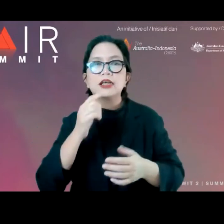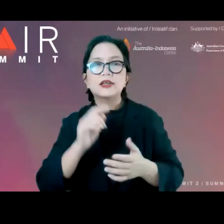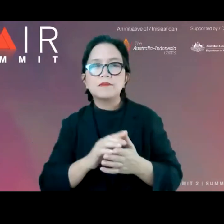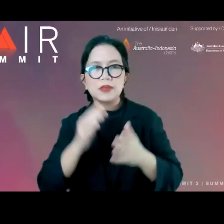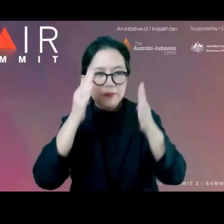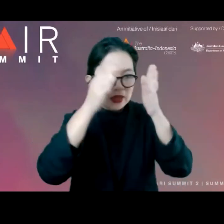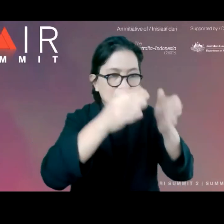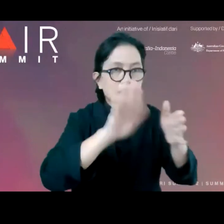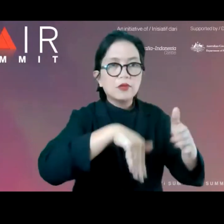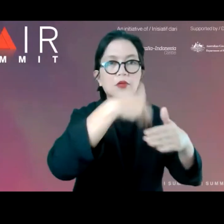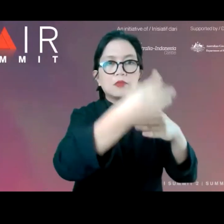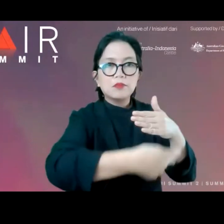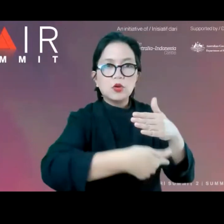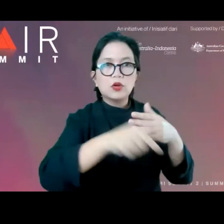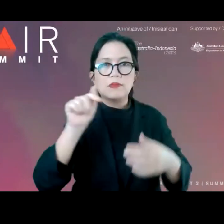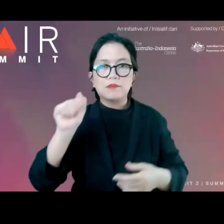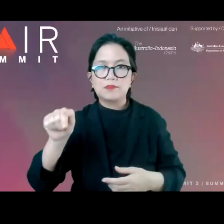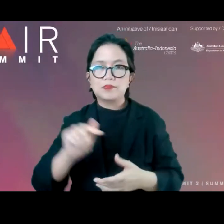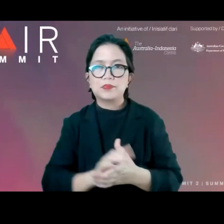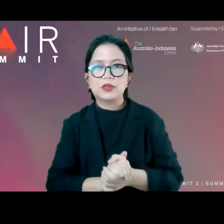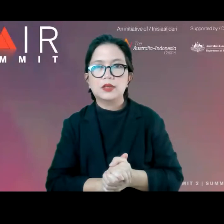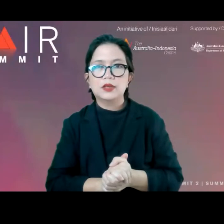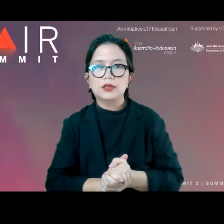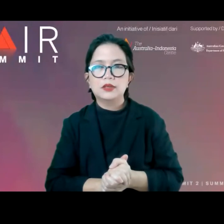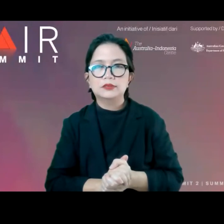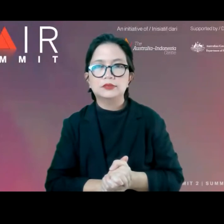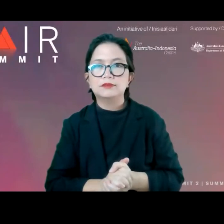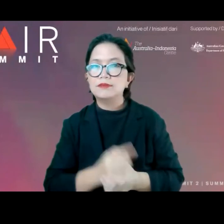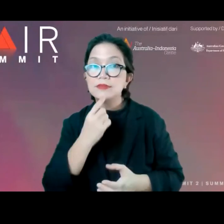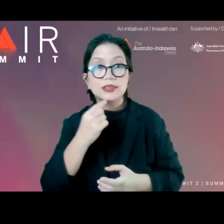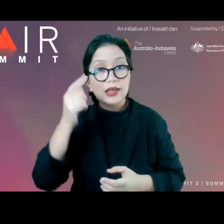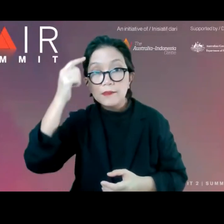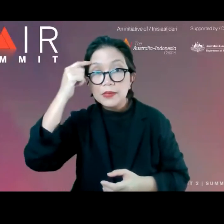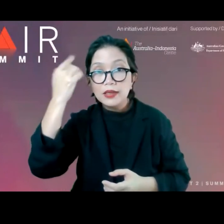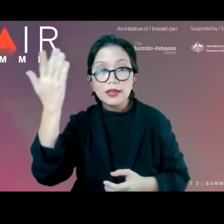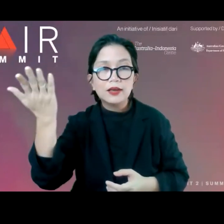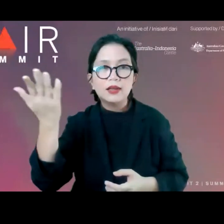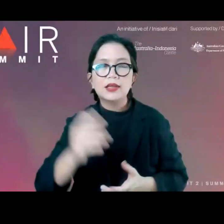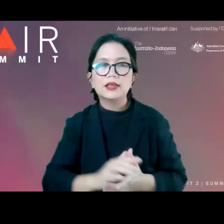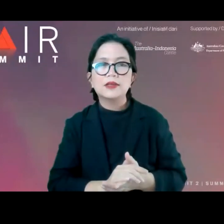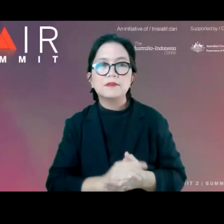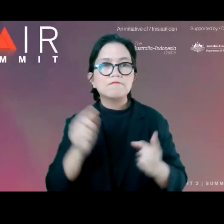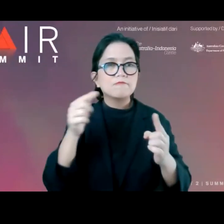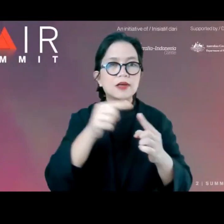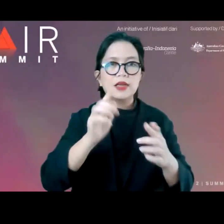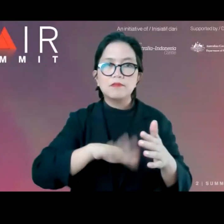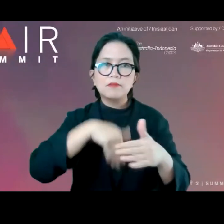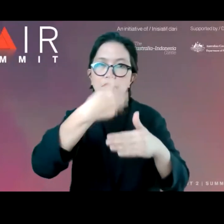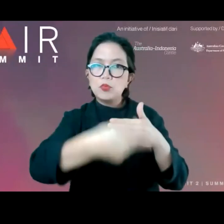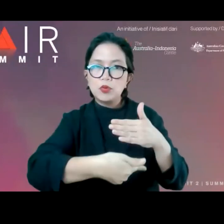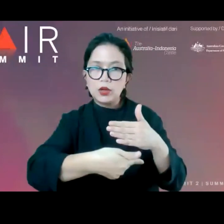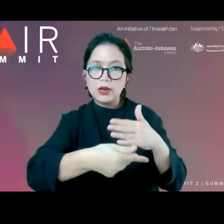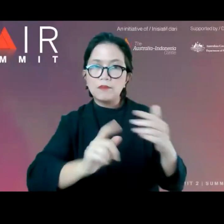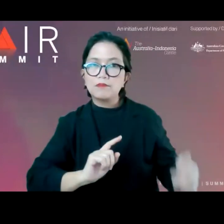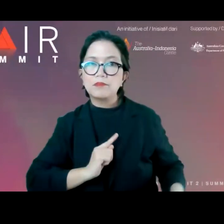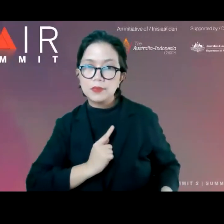person-based mentality. So one patient presents, that is a person, and you have a data record that